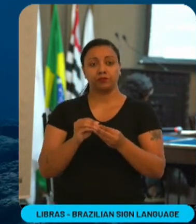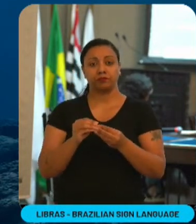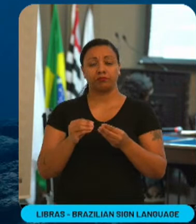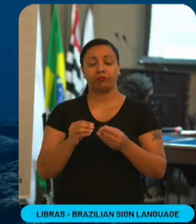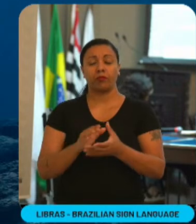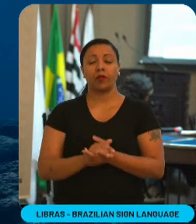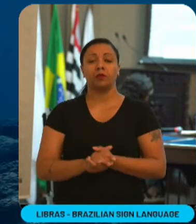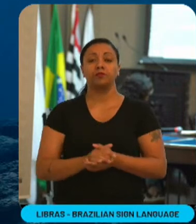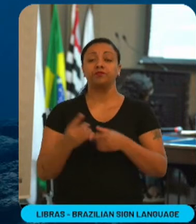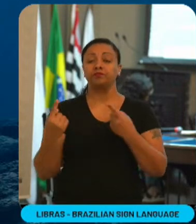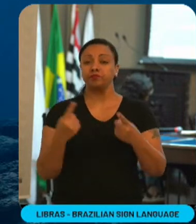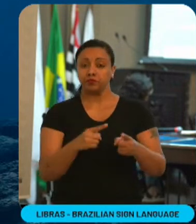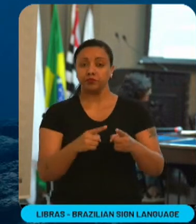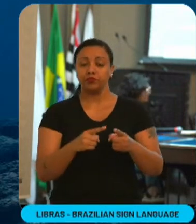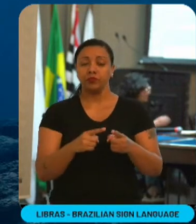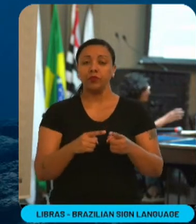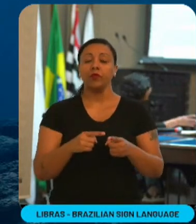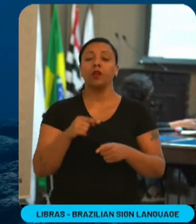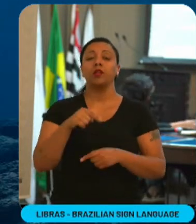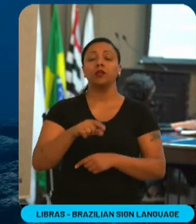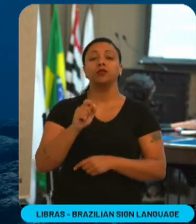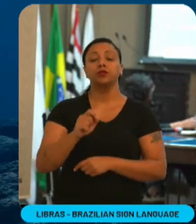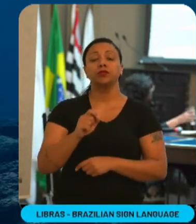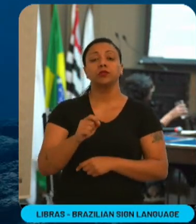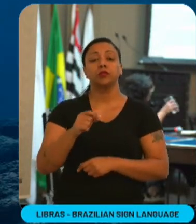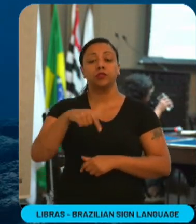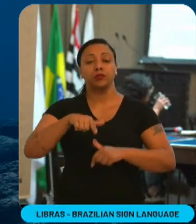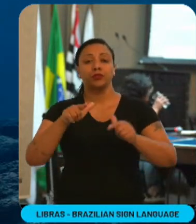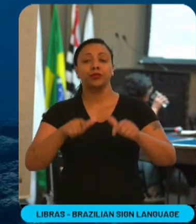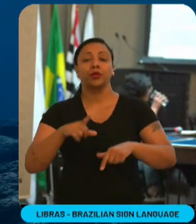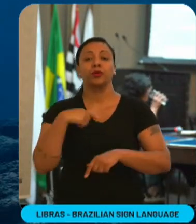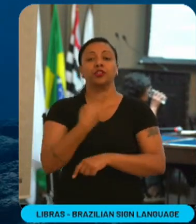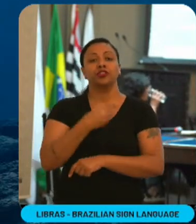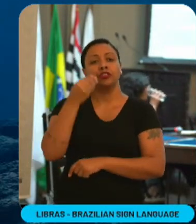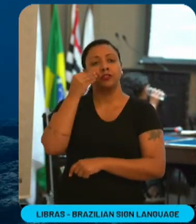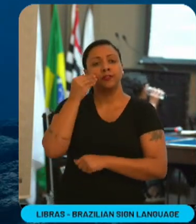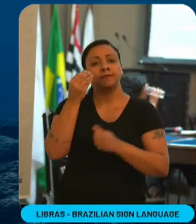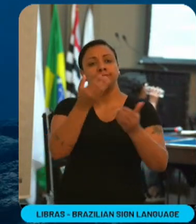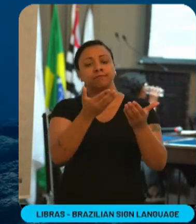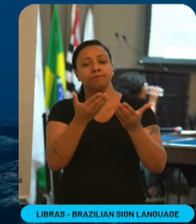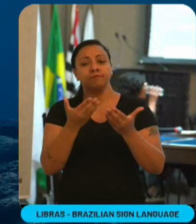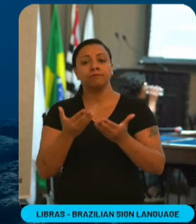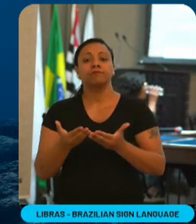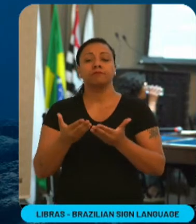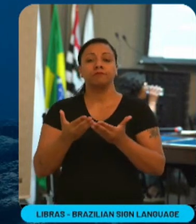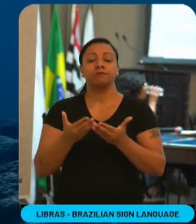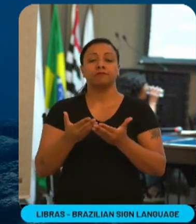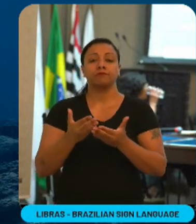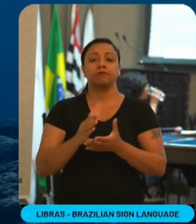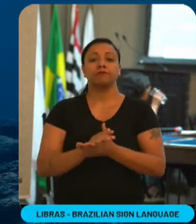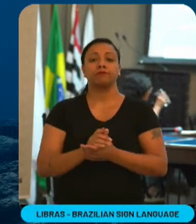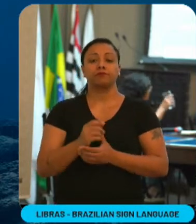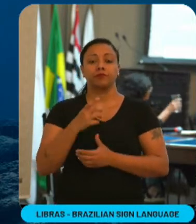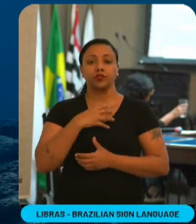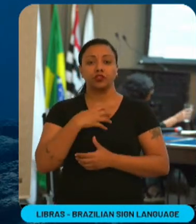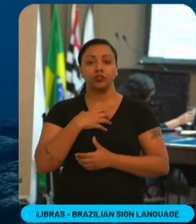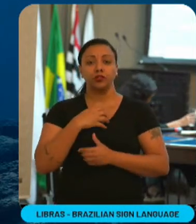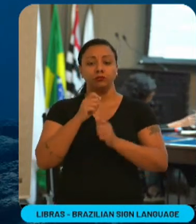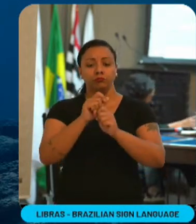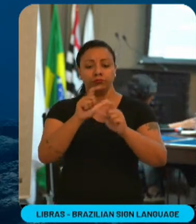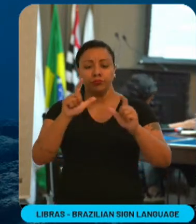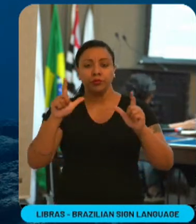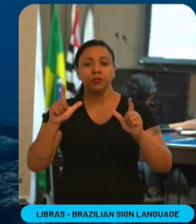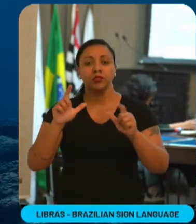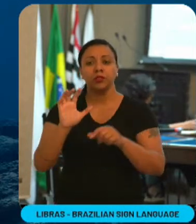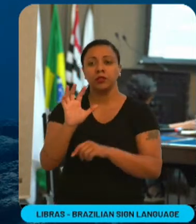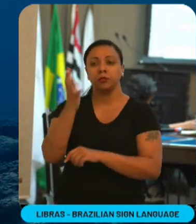foolish. We would be swimming against the current. So this is what we try to do. We try